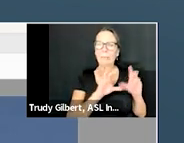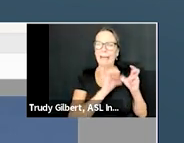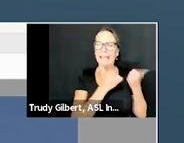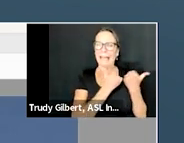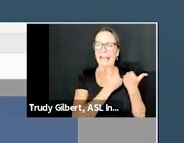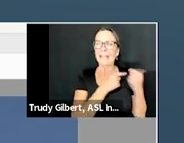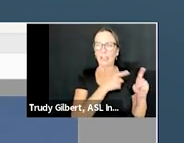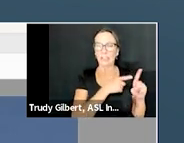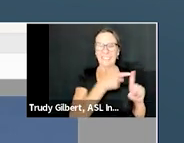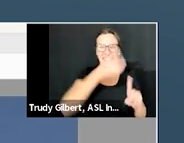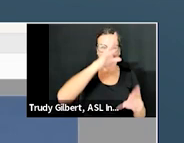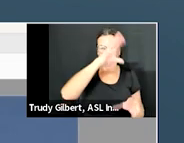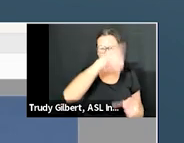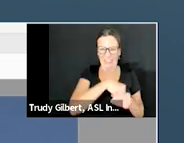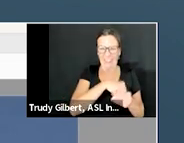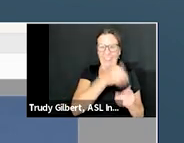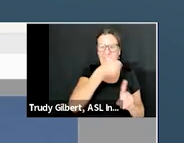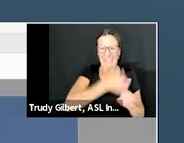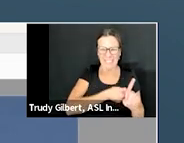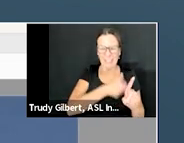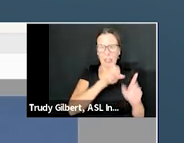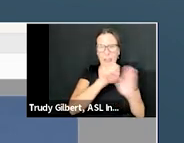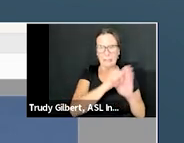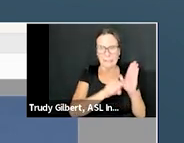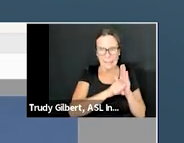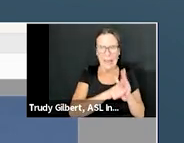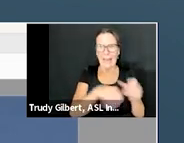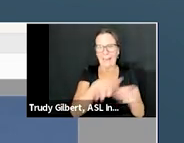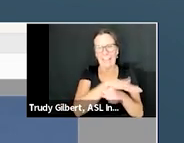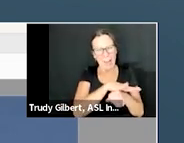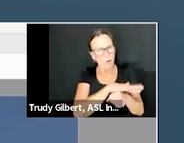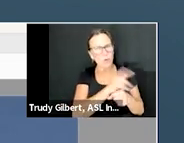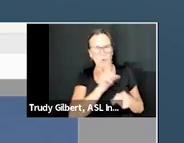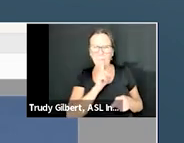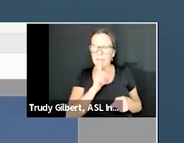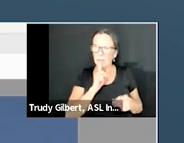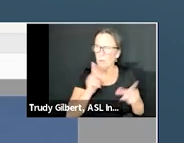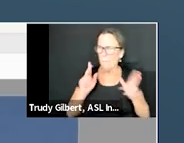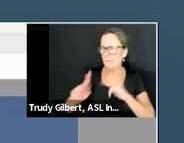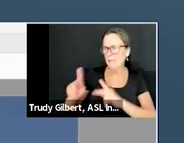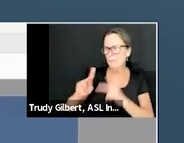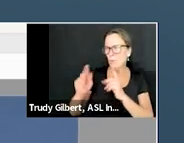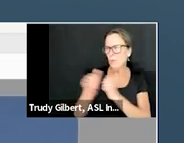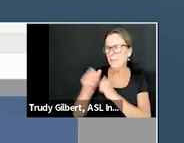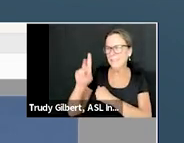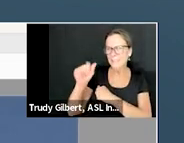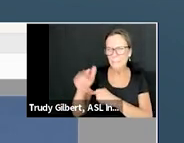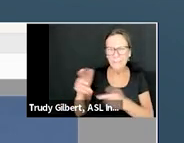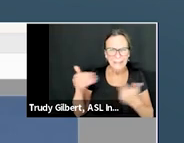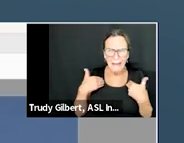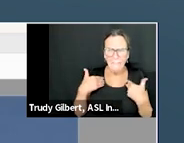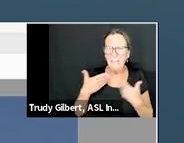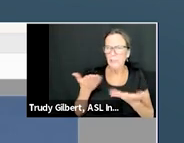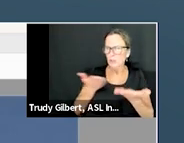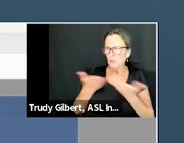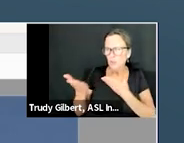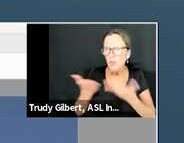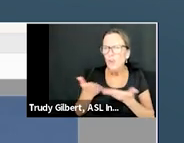within each state and territory to ensure that people with disabilities were being served in a